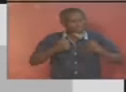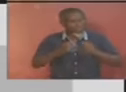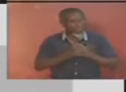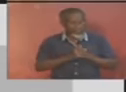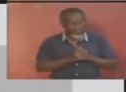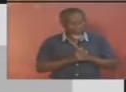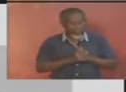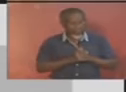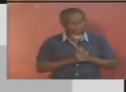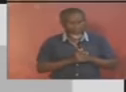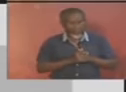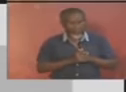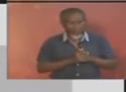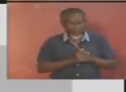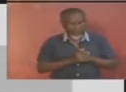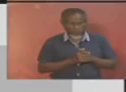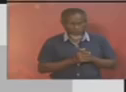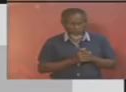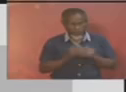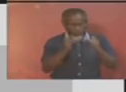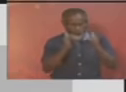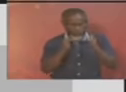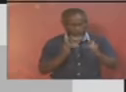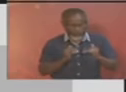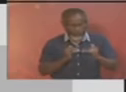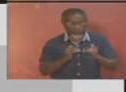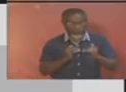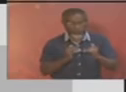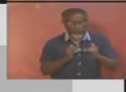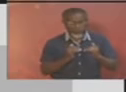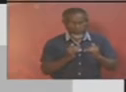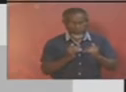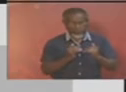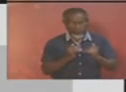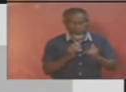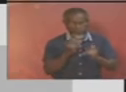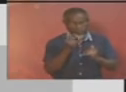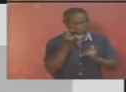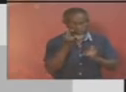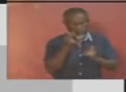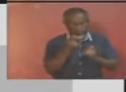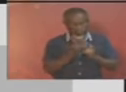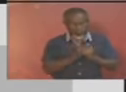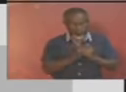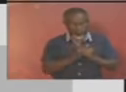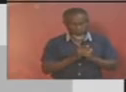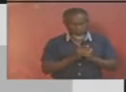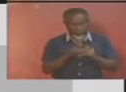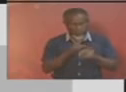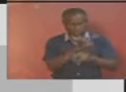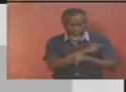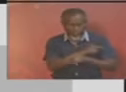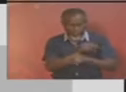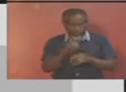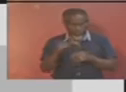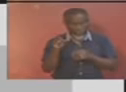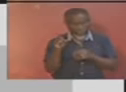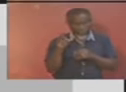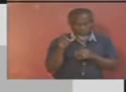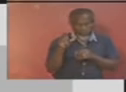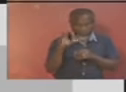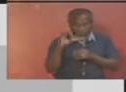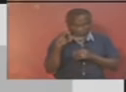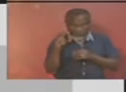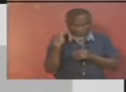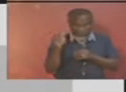mostly to step-down facilities, as well as Couva Hospital. Symptomatic cases are 23.9% of the